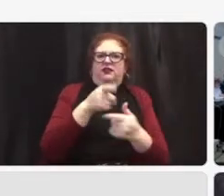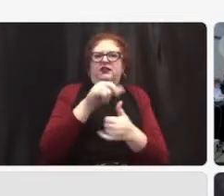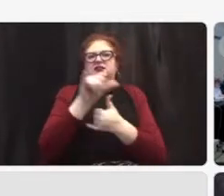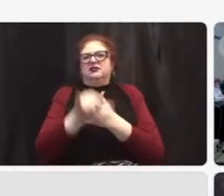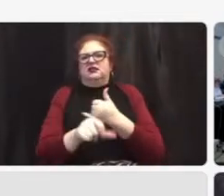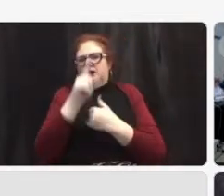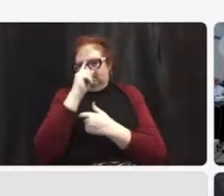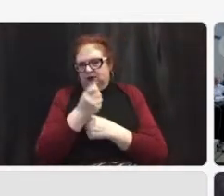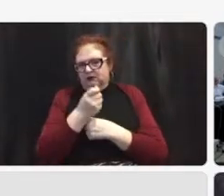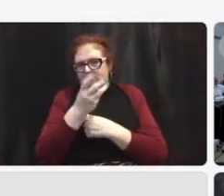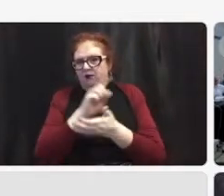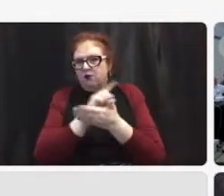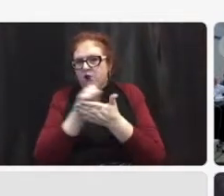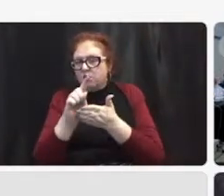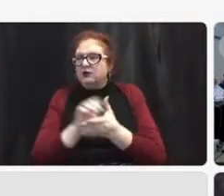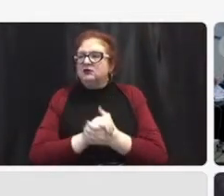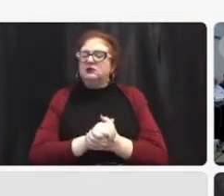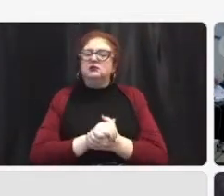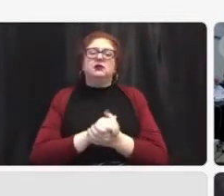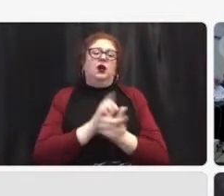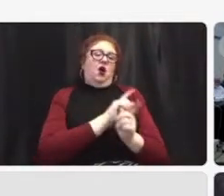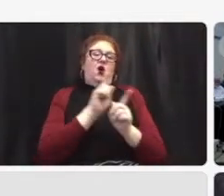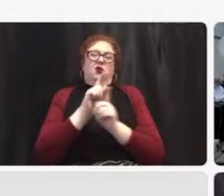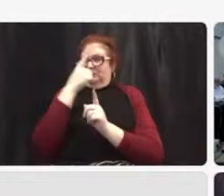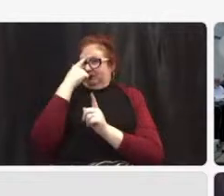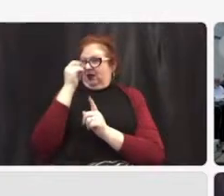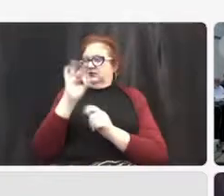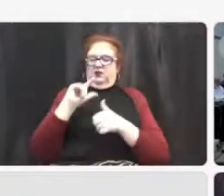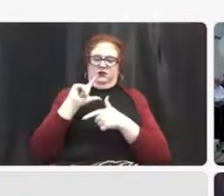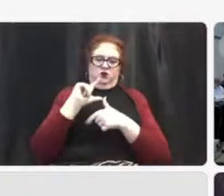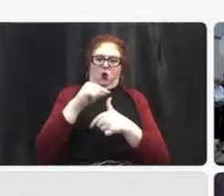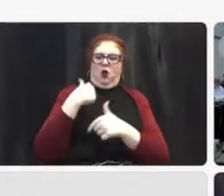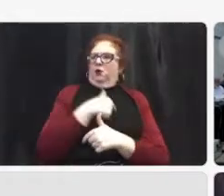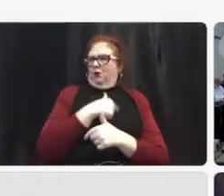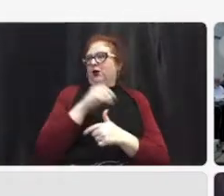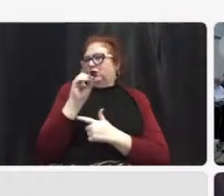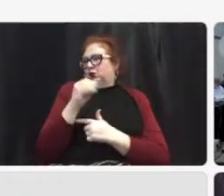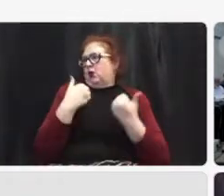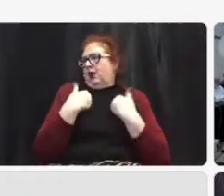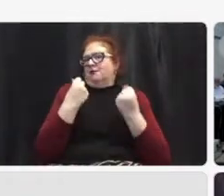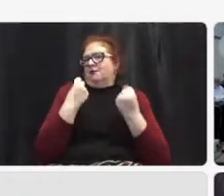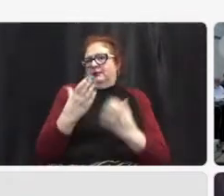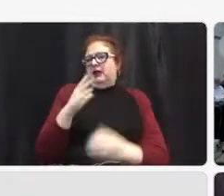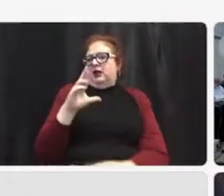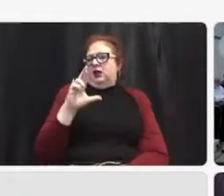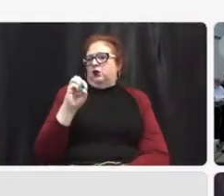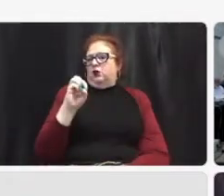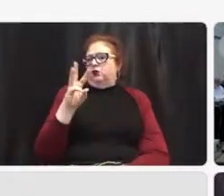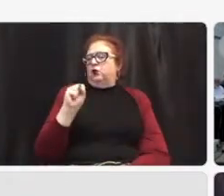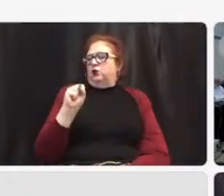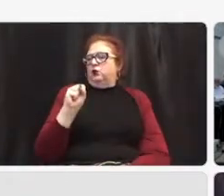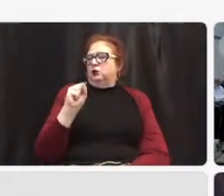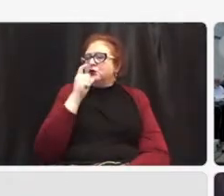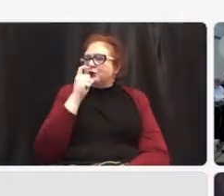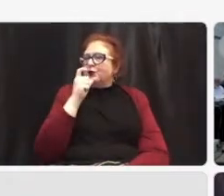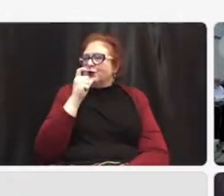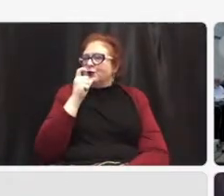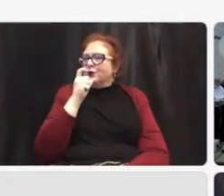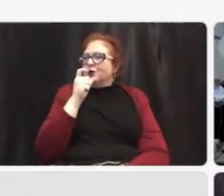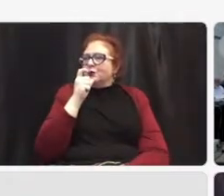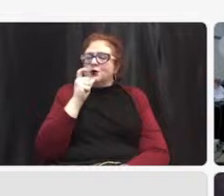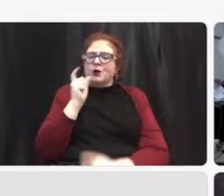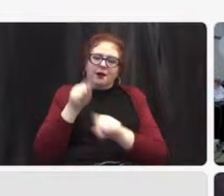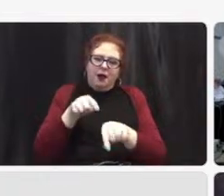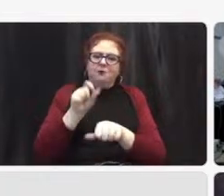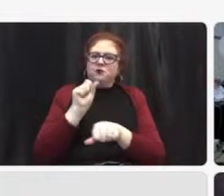by the tornado. We do have a lot of crews who've been staying at our house doing work on electrical lines and